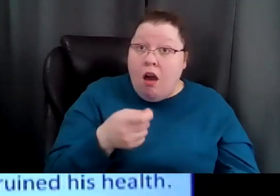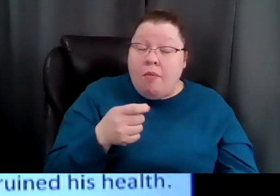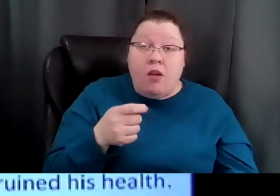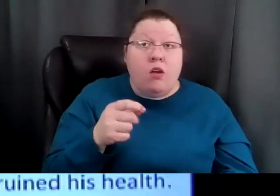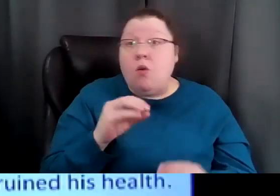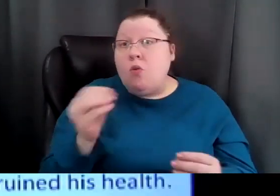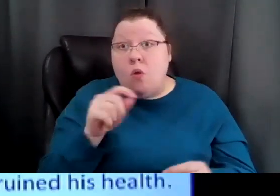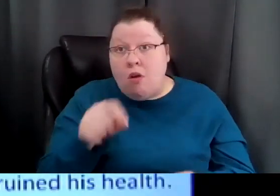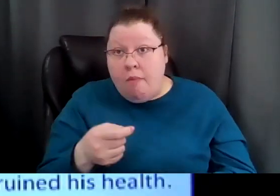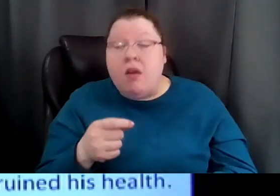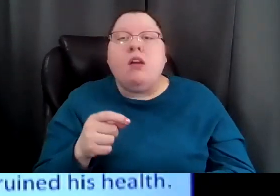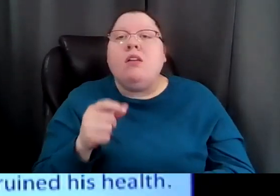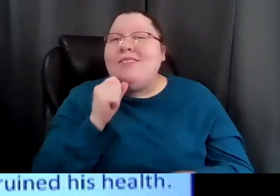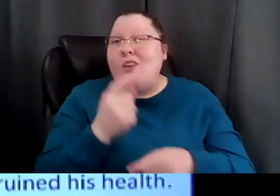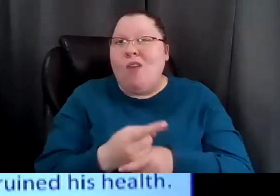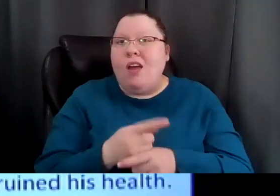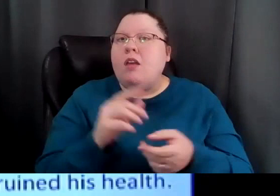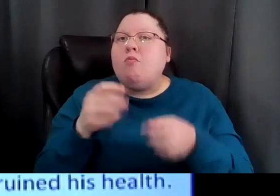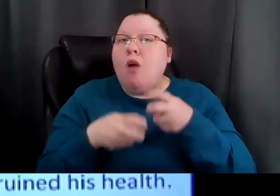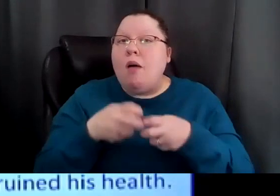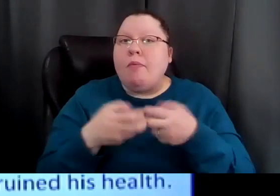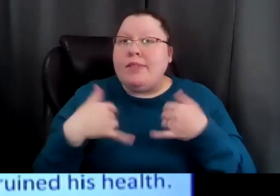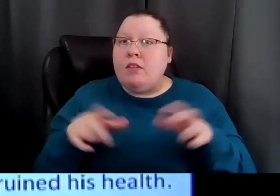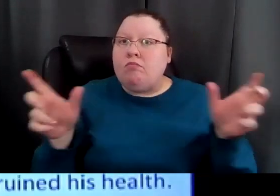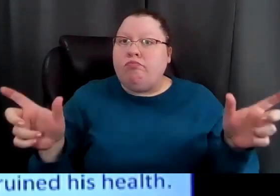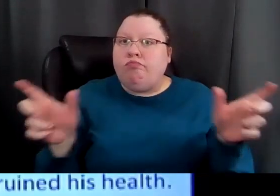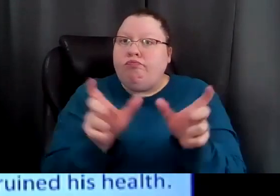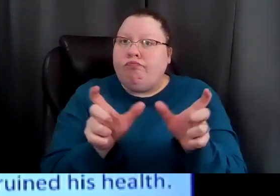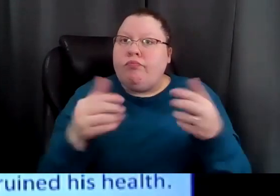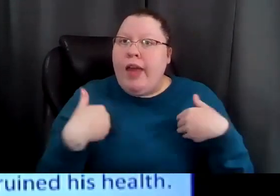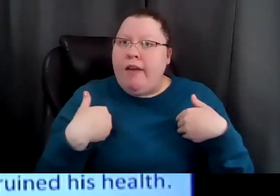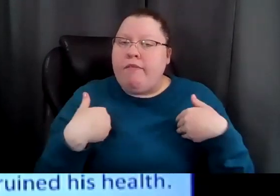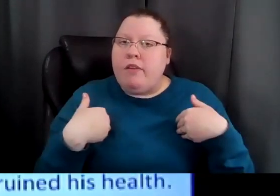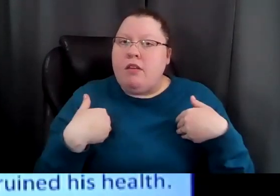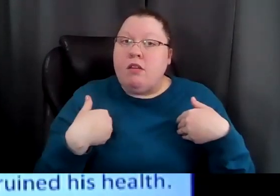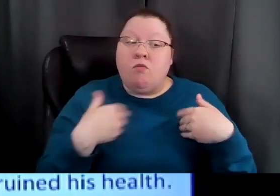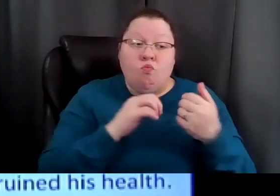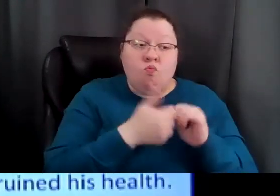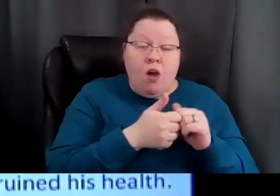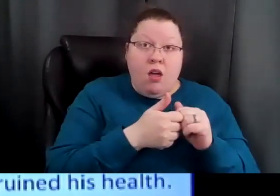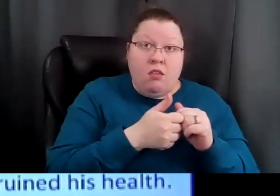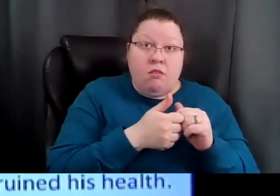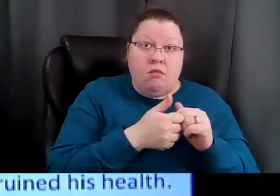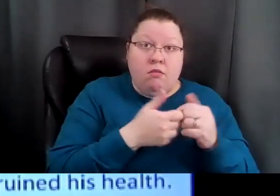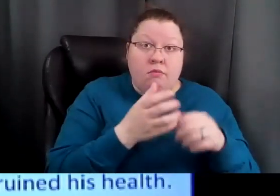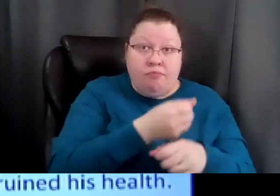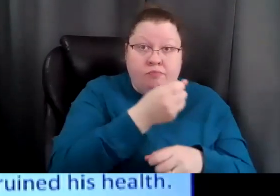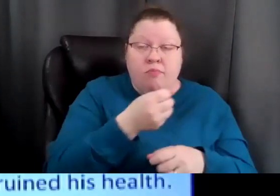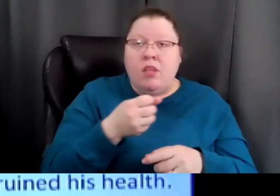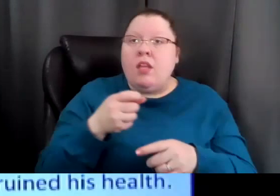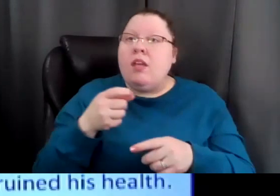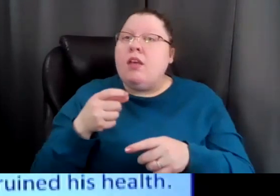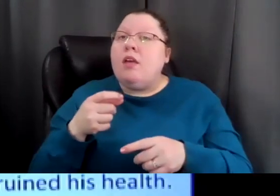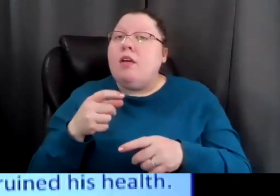not right. Okay, what is the problem? We still have 2 sentences together. He won the race, however, he ruined his